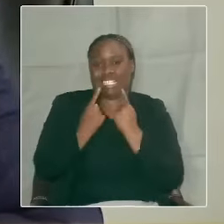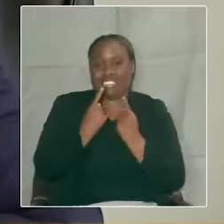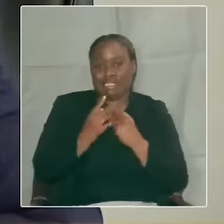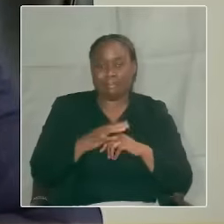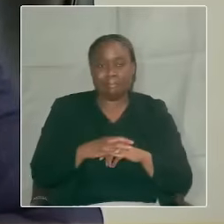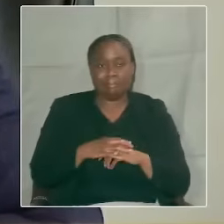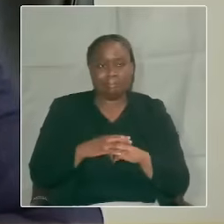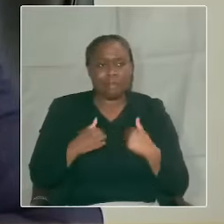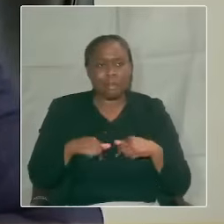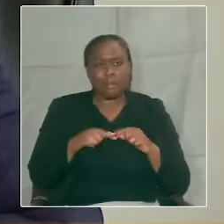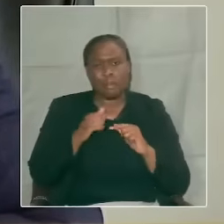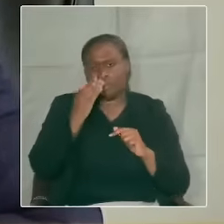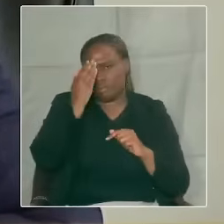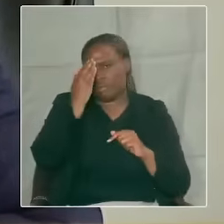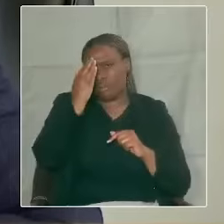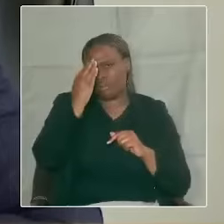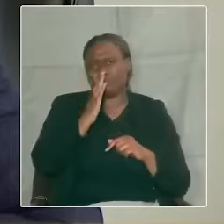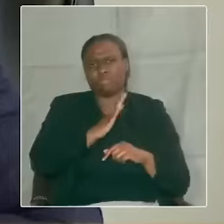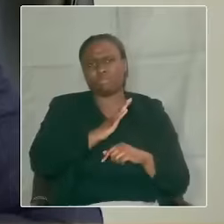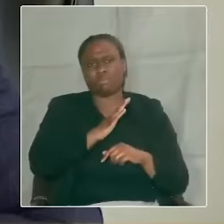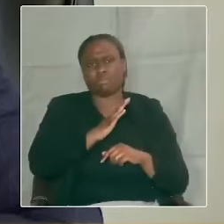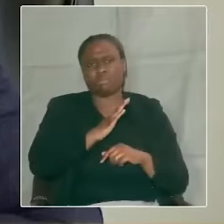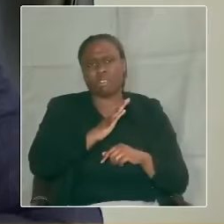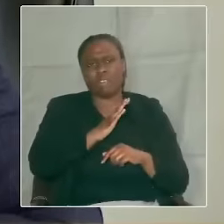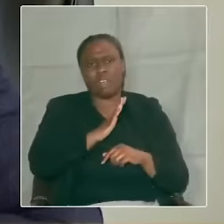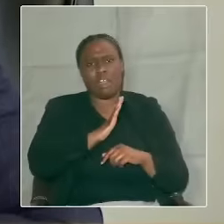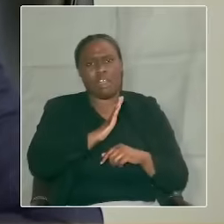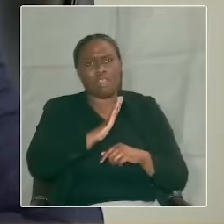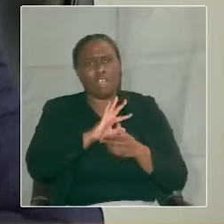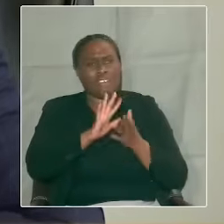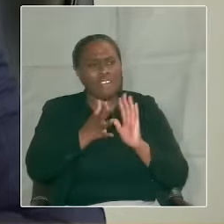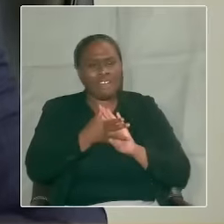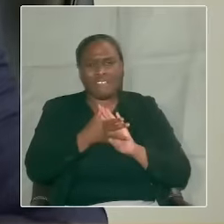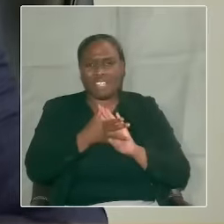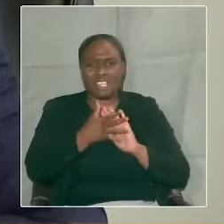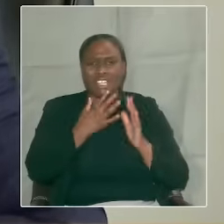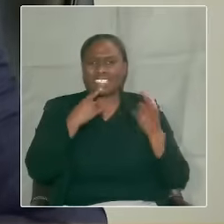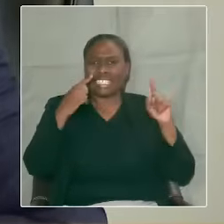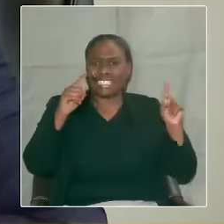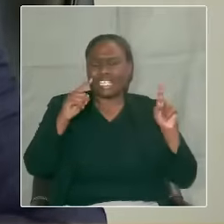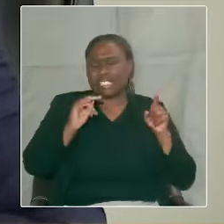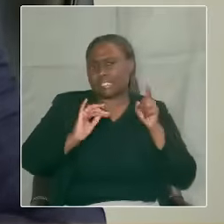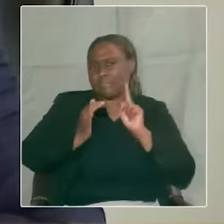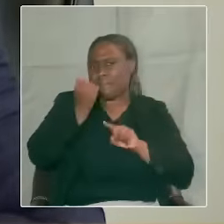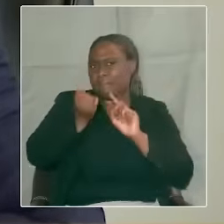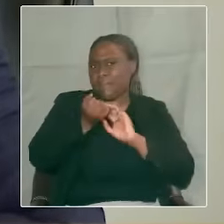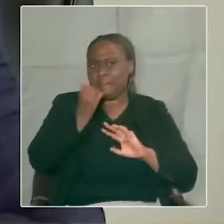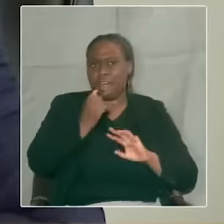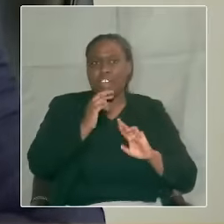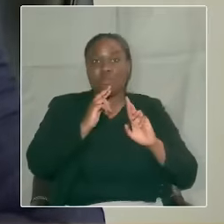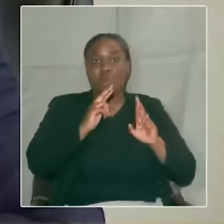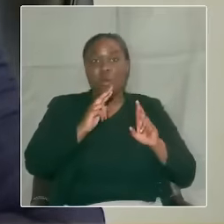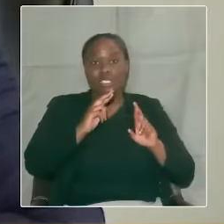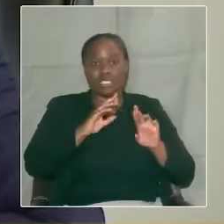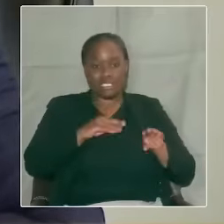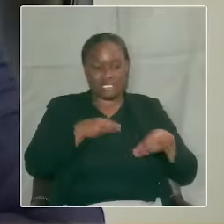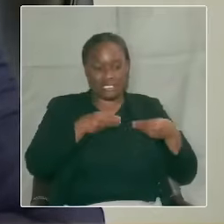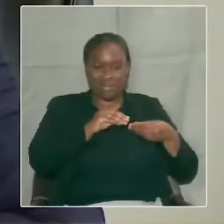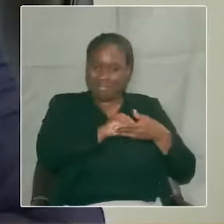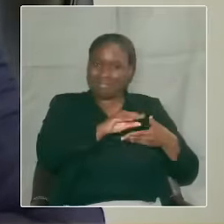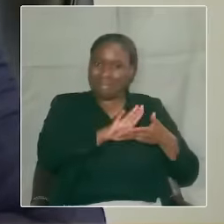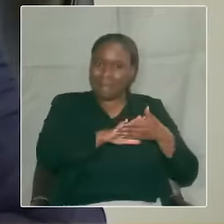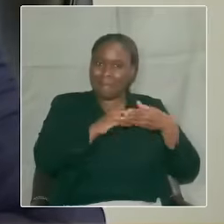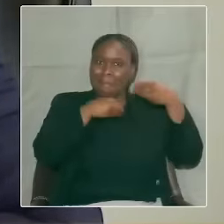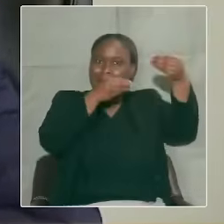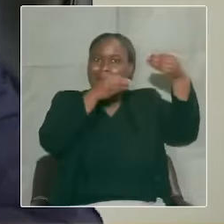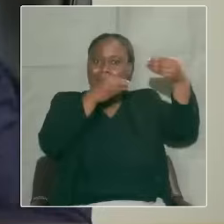even though we know that it was sent to the minister's report of the 20th of January. The aim was,